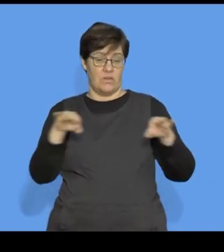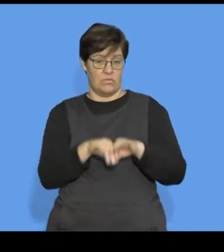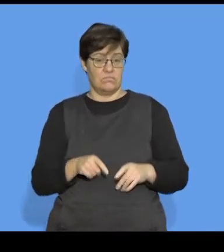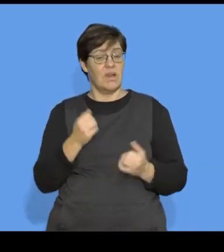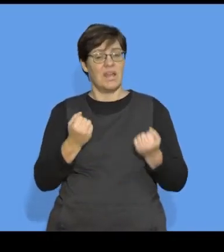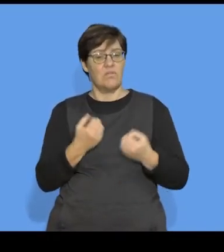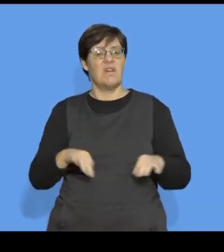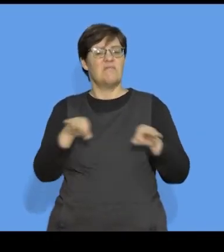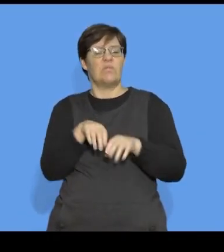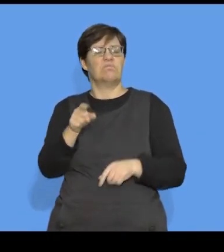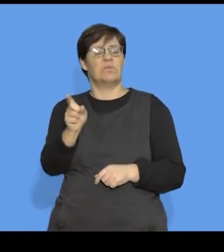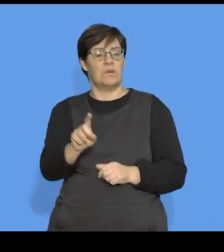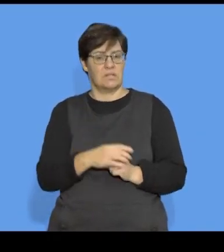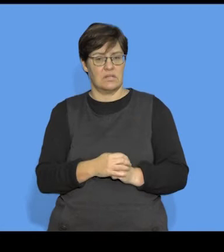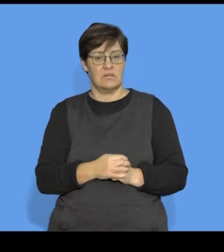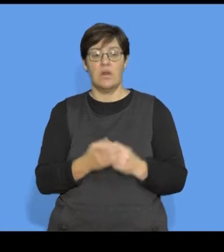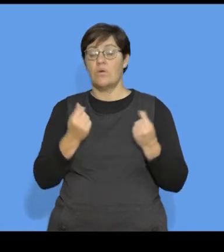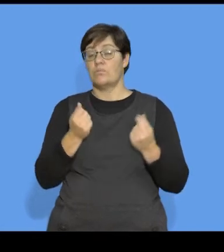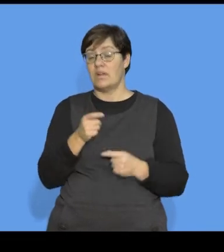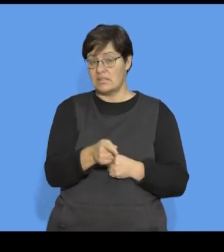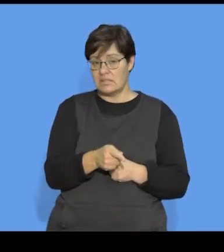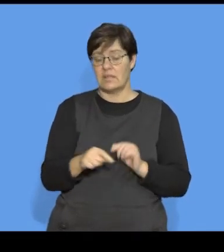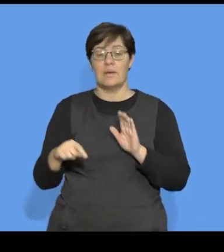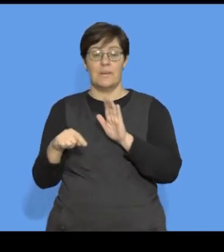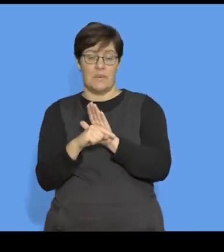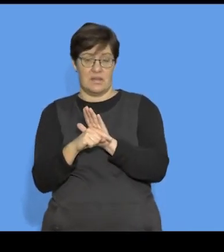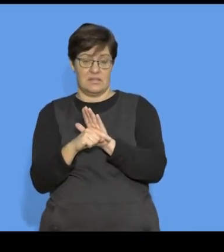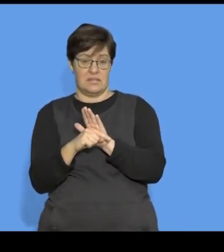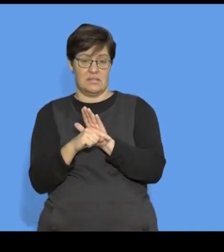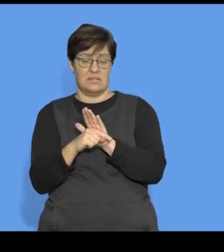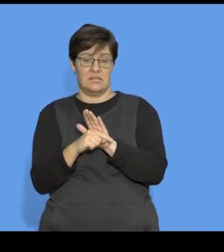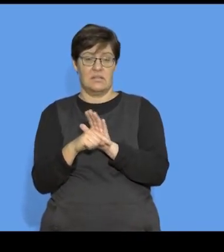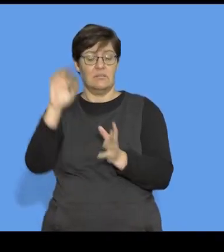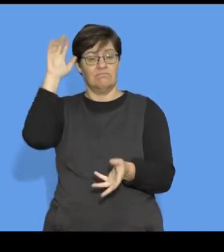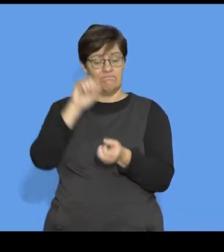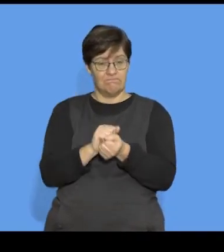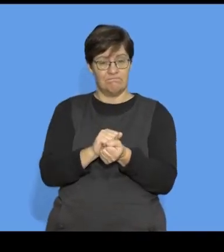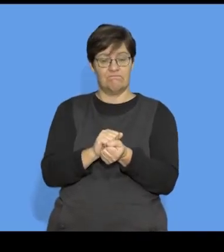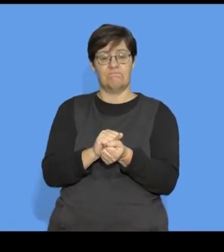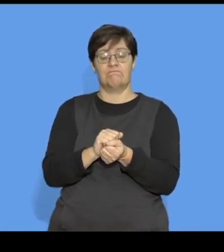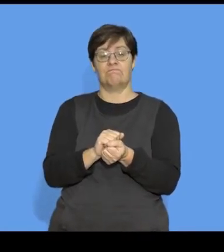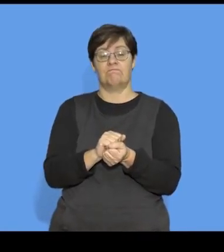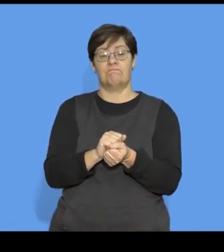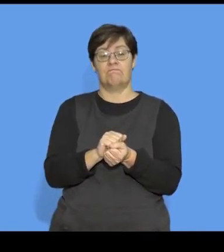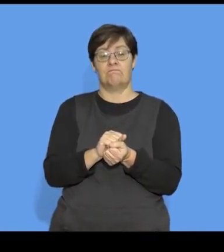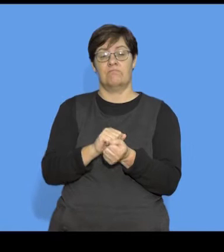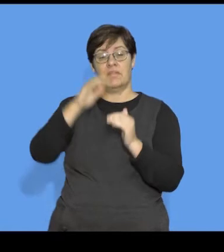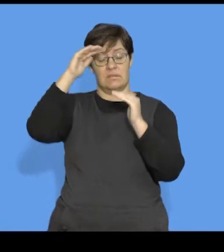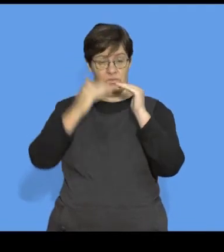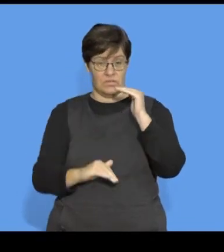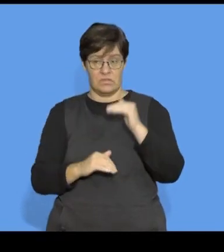value. What is my carrying value? It is my cost price minus the accumulated depreciation.